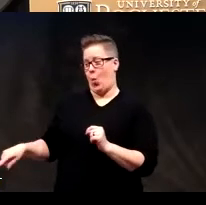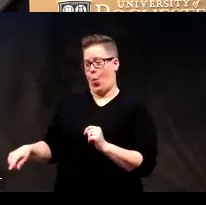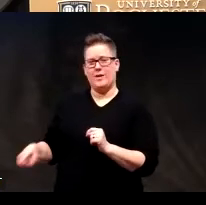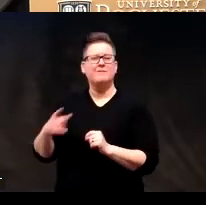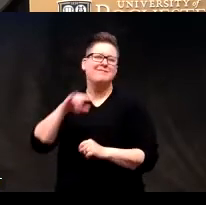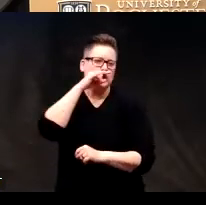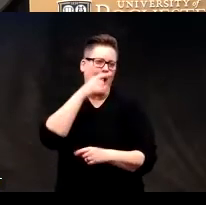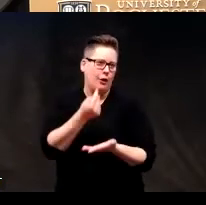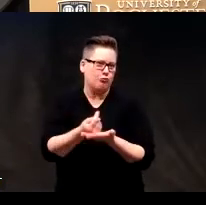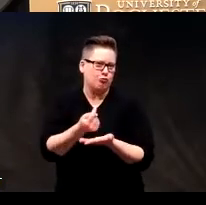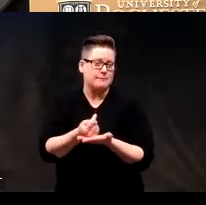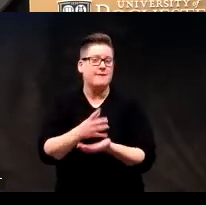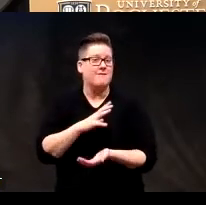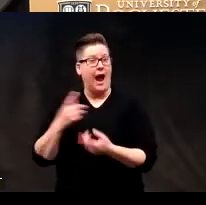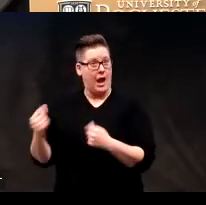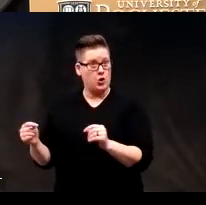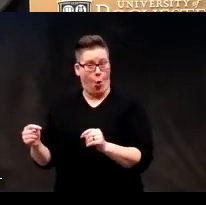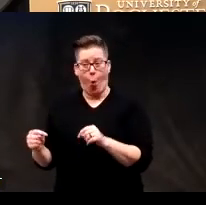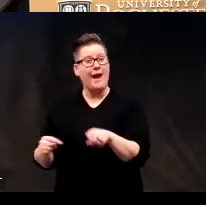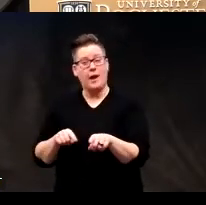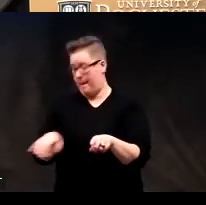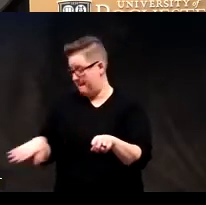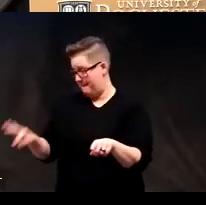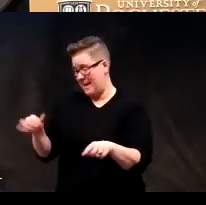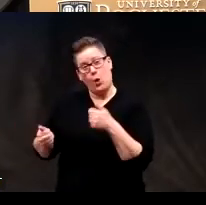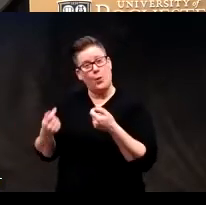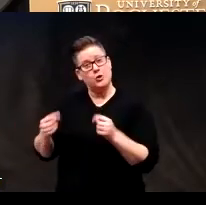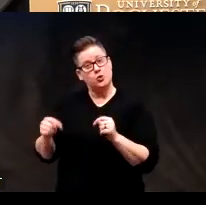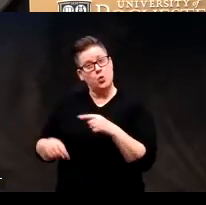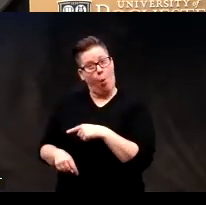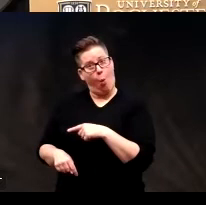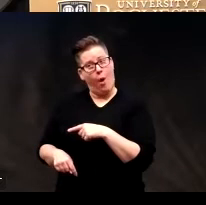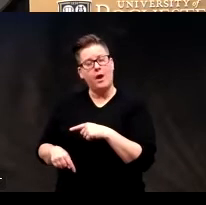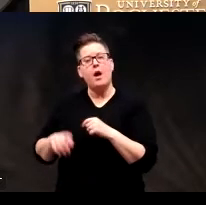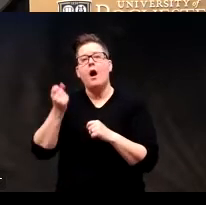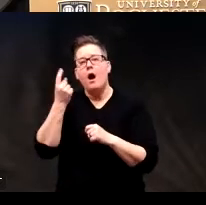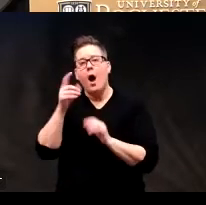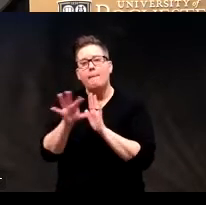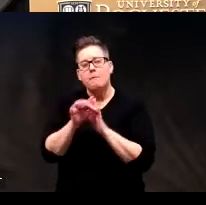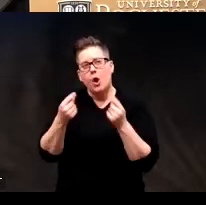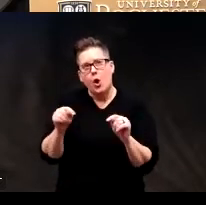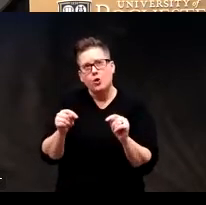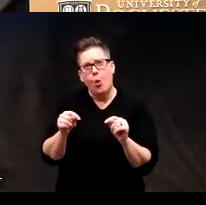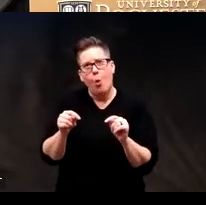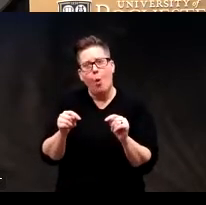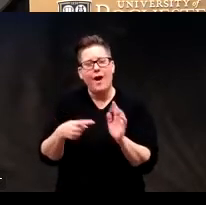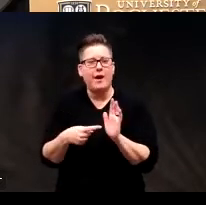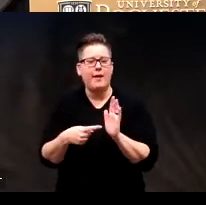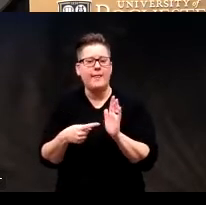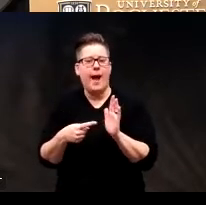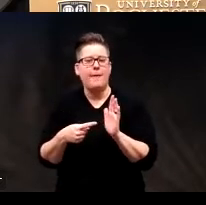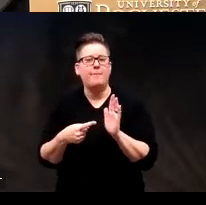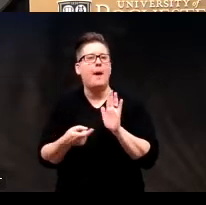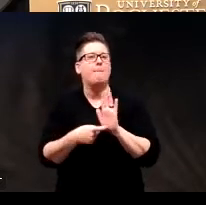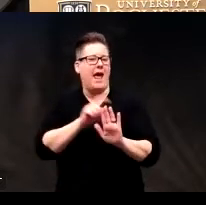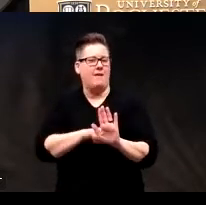child treatment, and the child gets to pick out a toy that reflects his sort of, is a